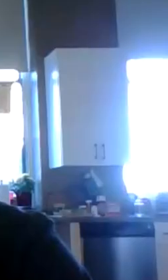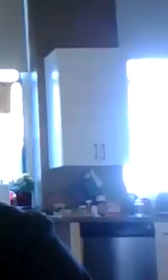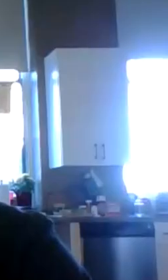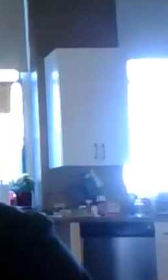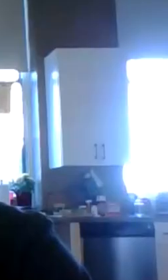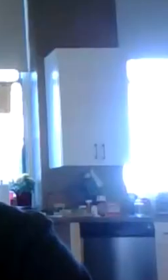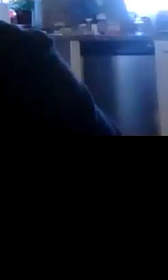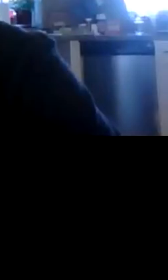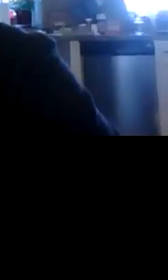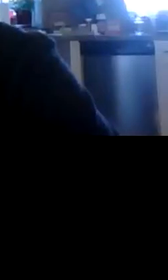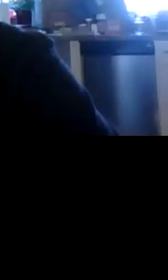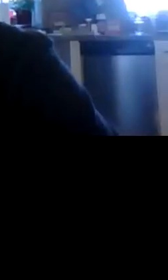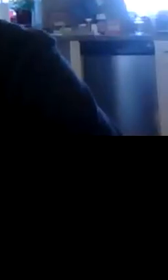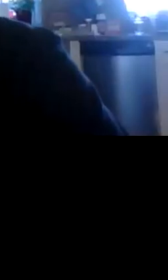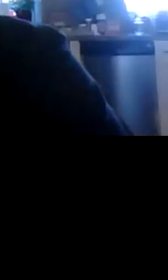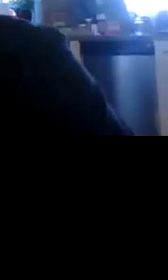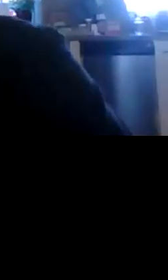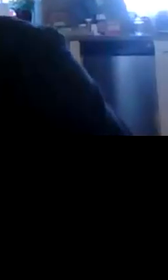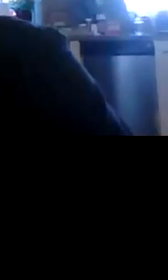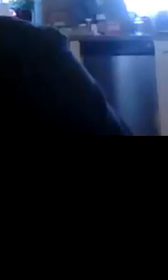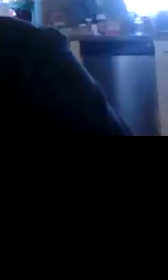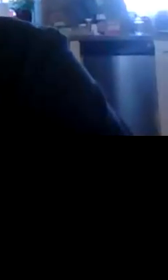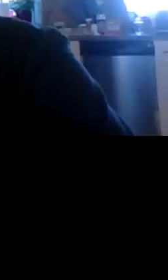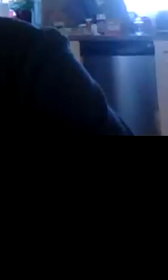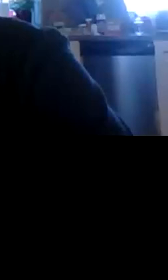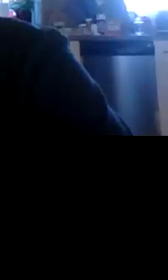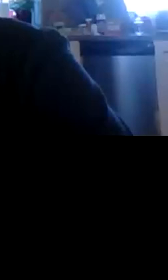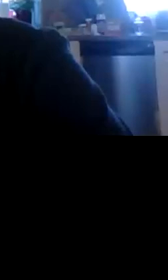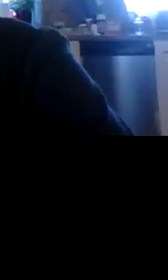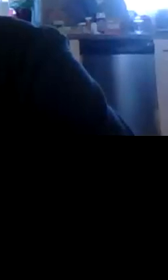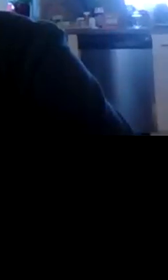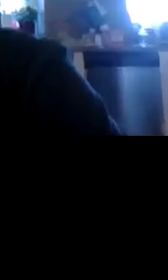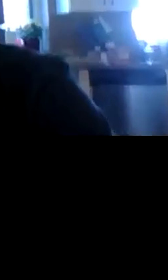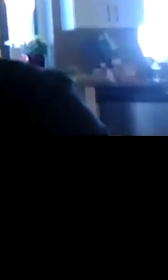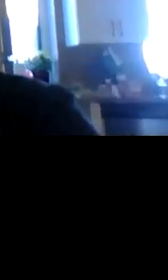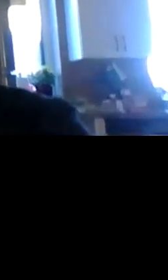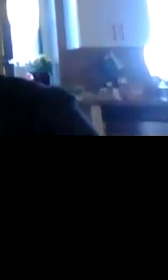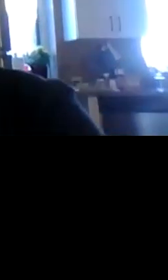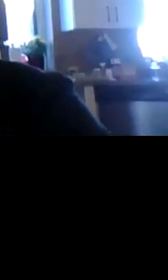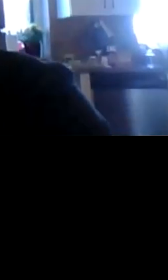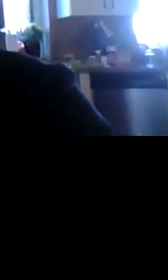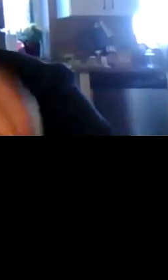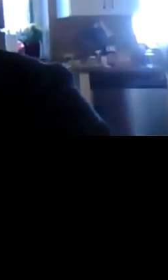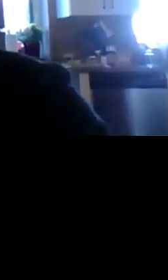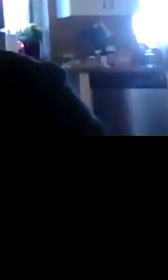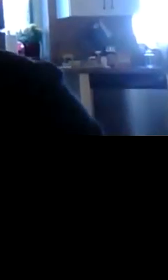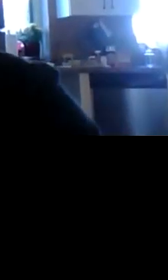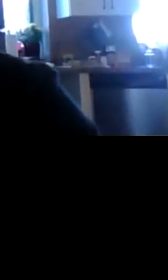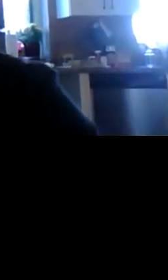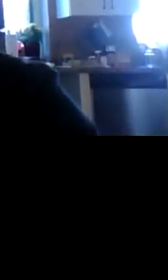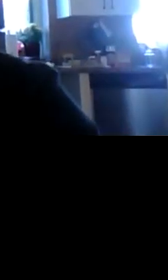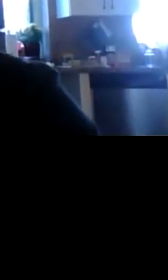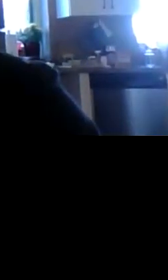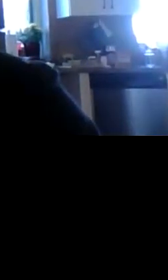for being here today. It's my pleasure to be here today. I'm really looking forward to sharing some new information